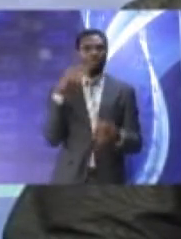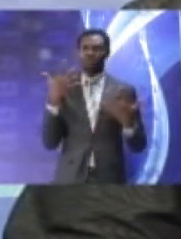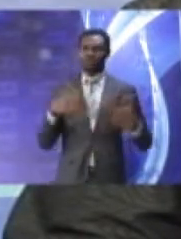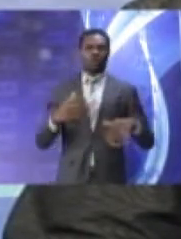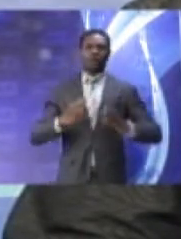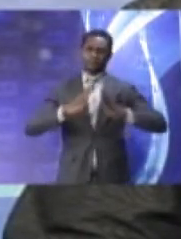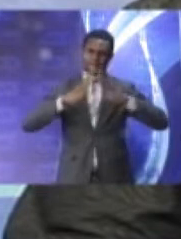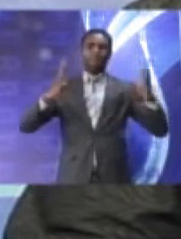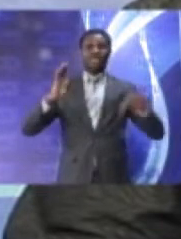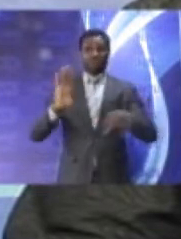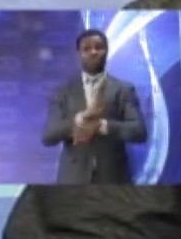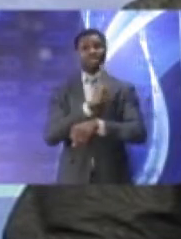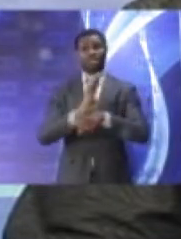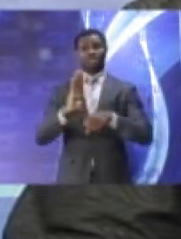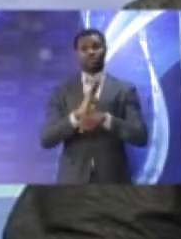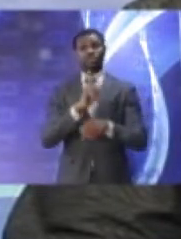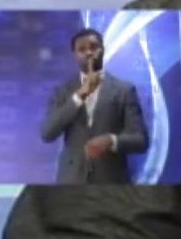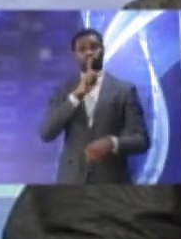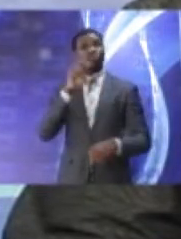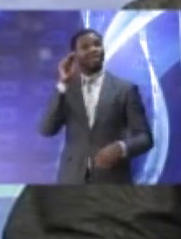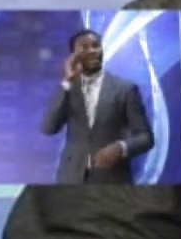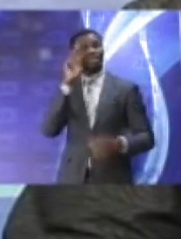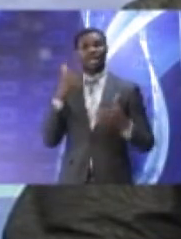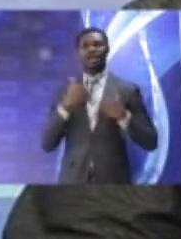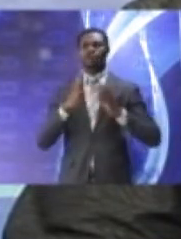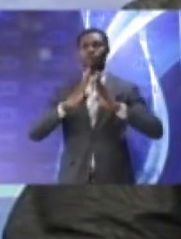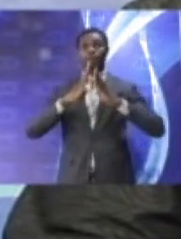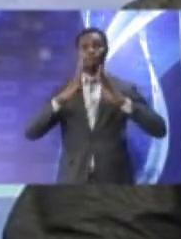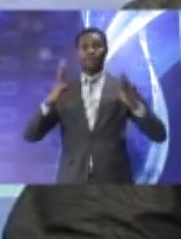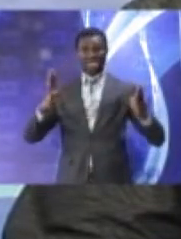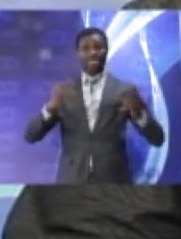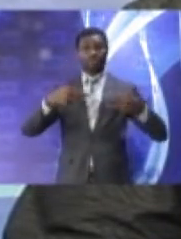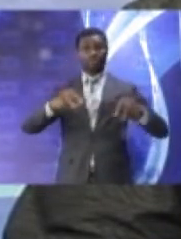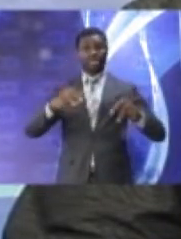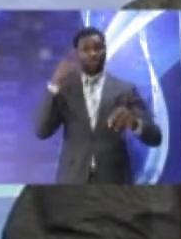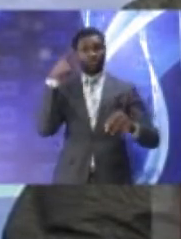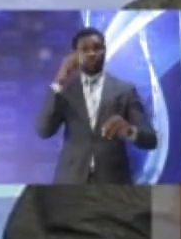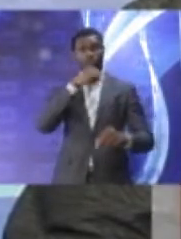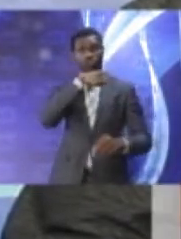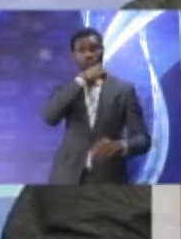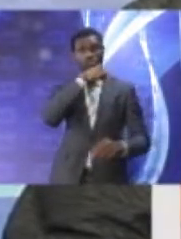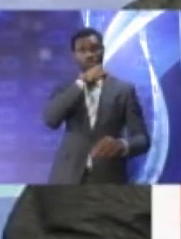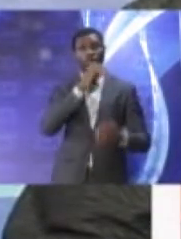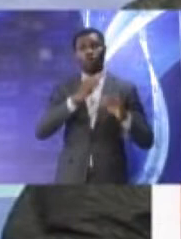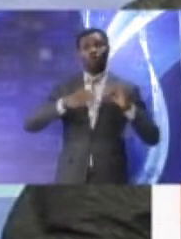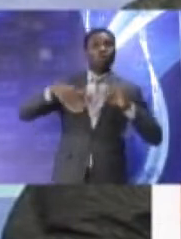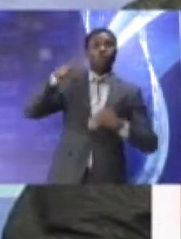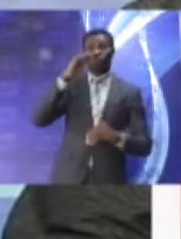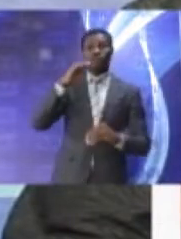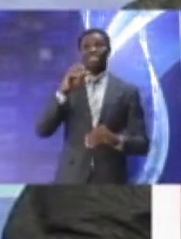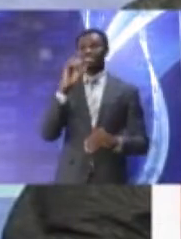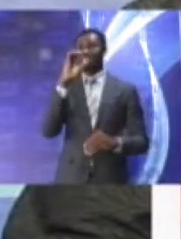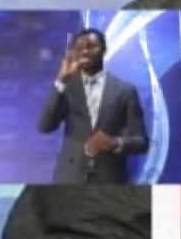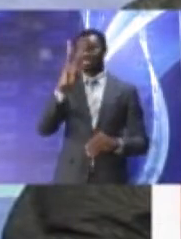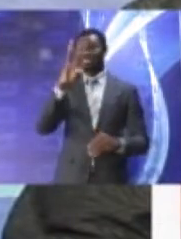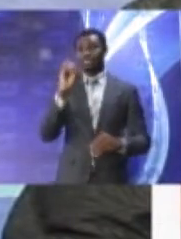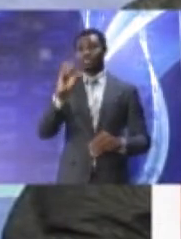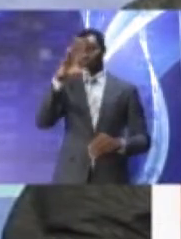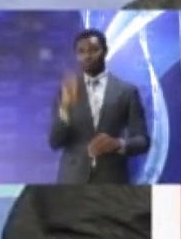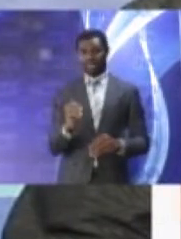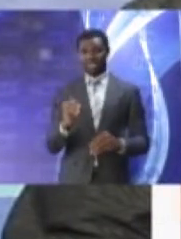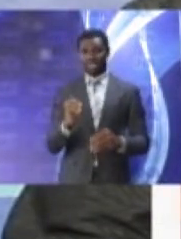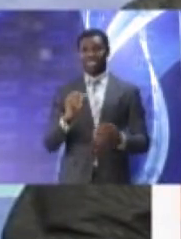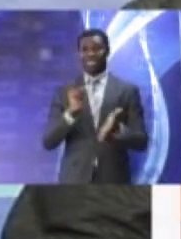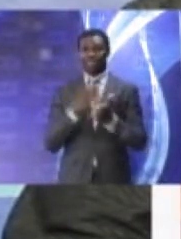Already, Nigeria has a very big market for pork, and over 60% of pig produced in the